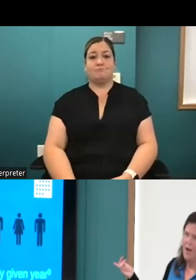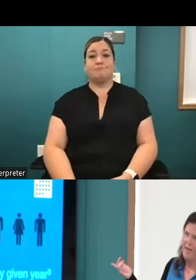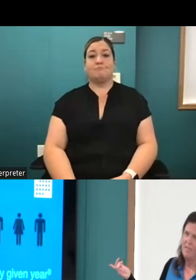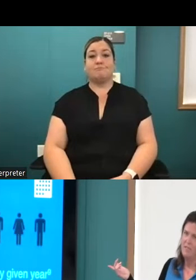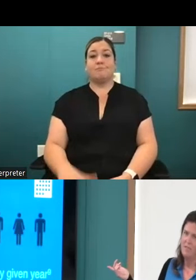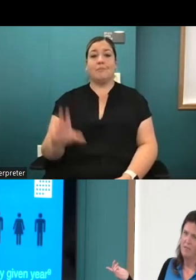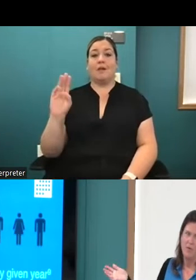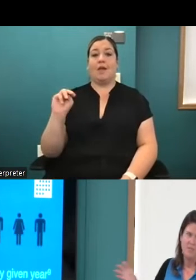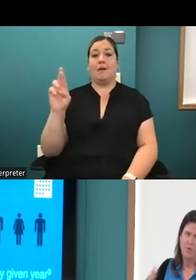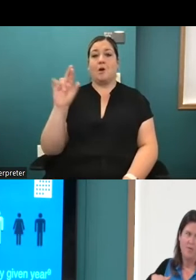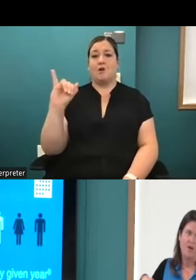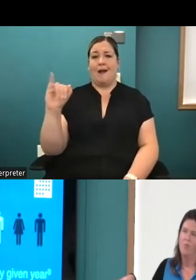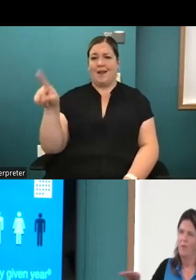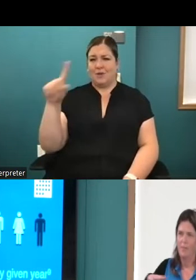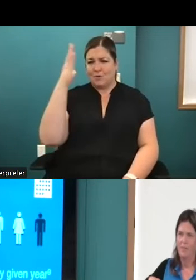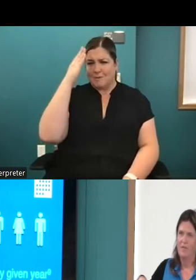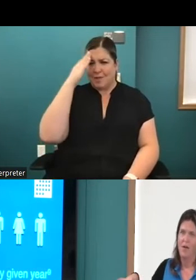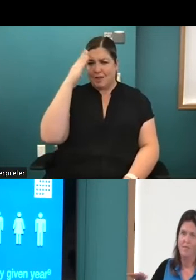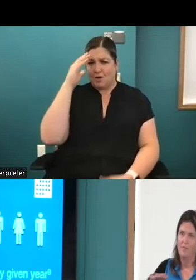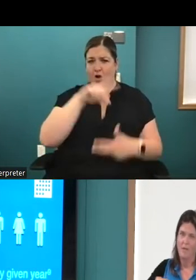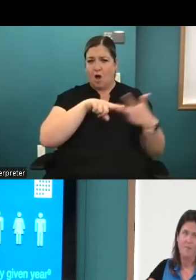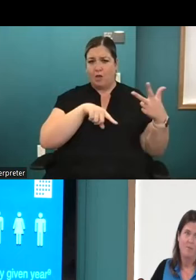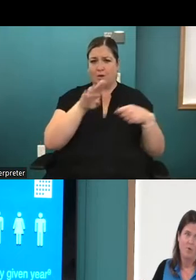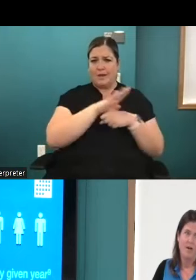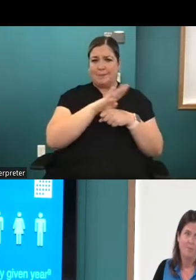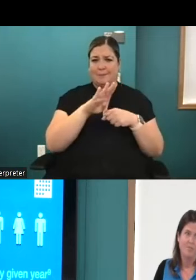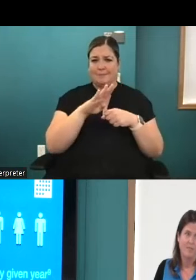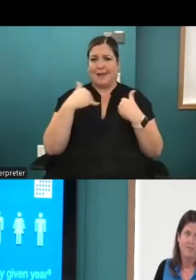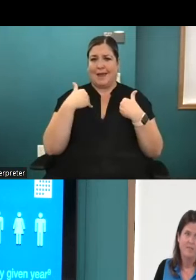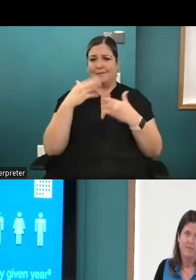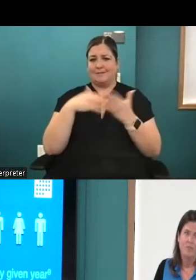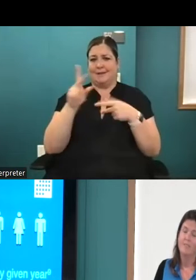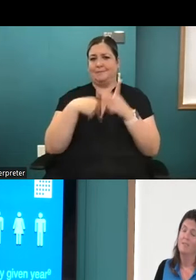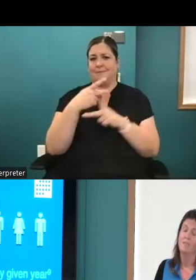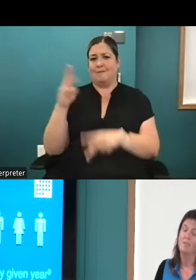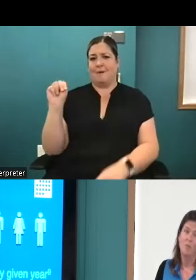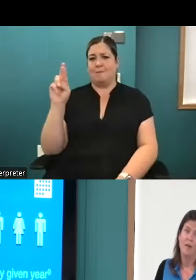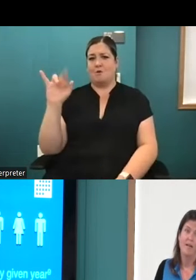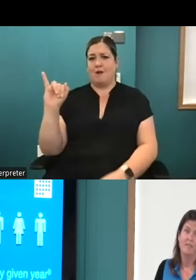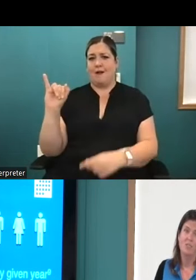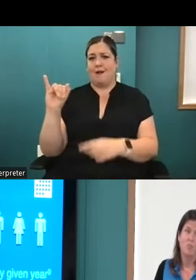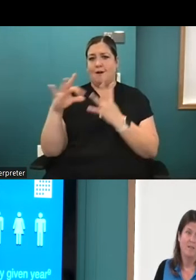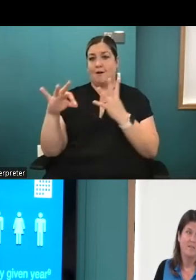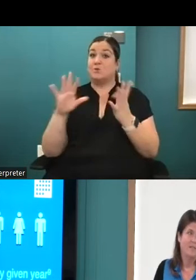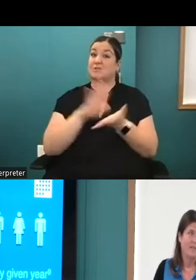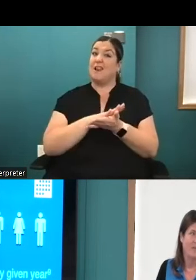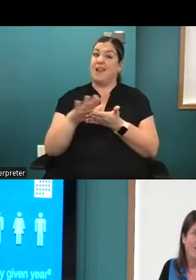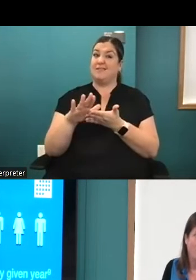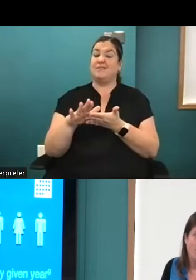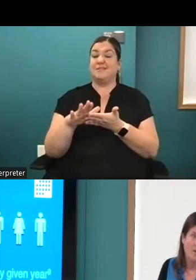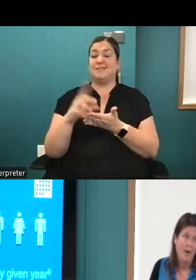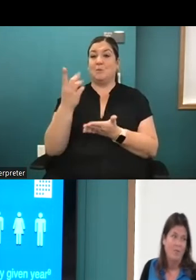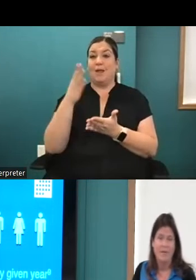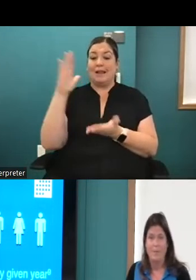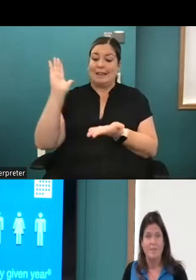MRIs. Are you guys familiar that all 3 companies now have some type of MRI option? which is so nice. Just one less thing that you have